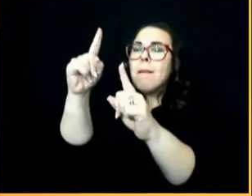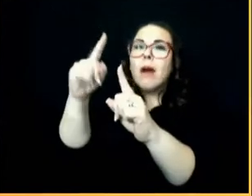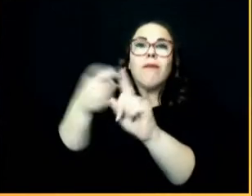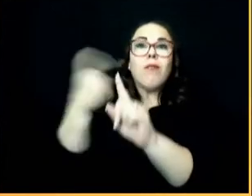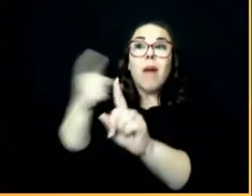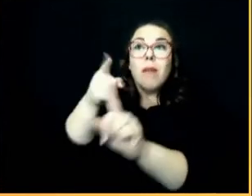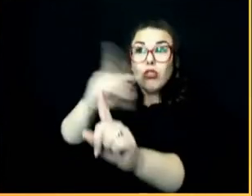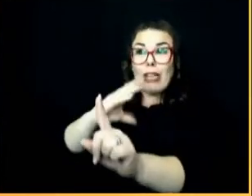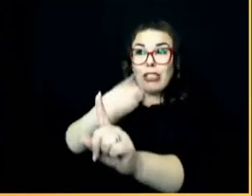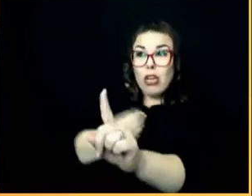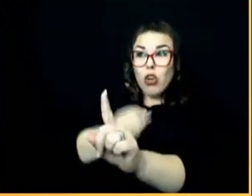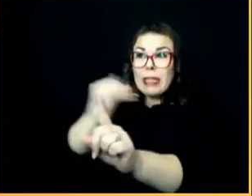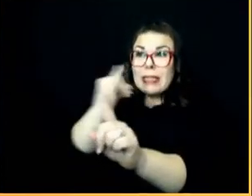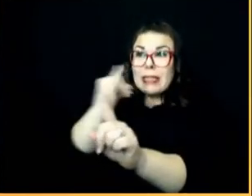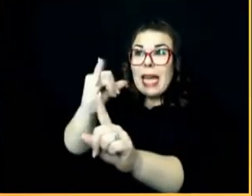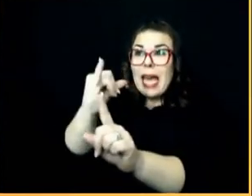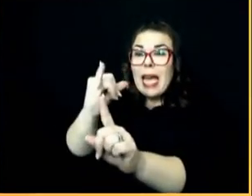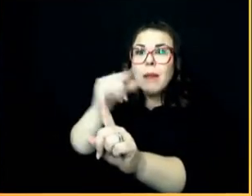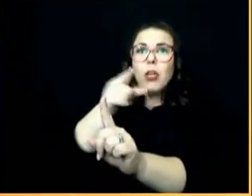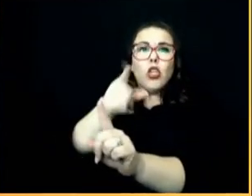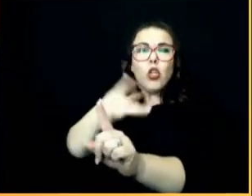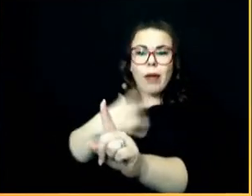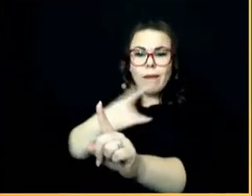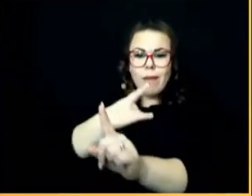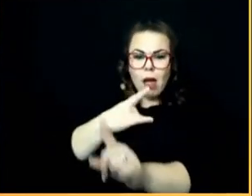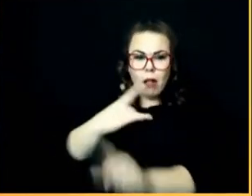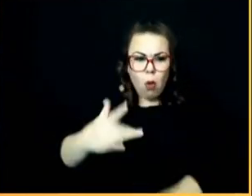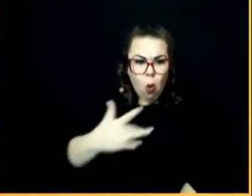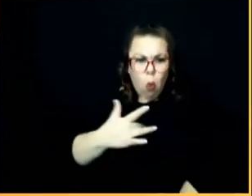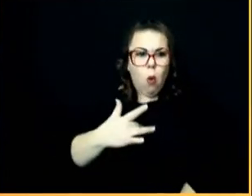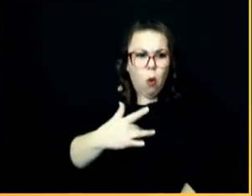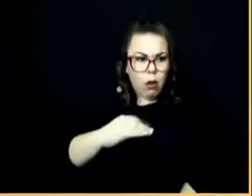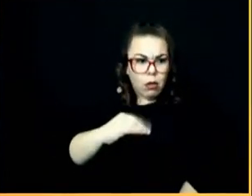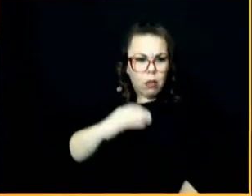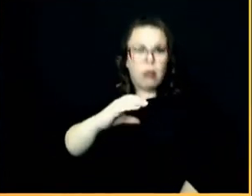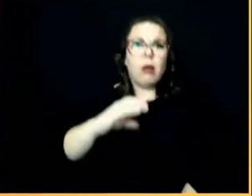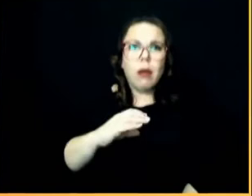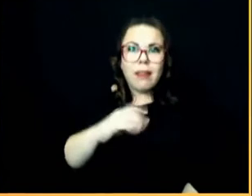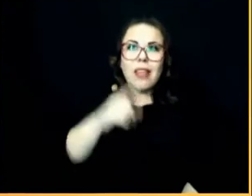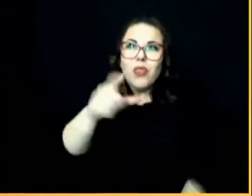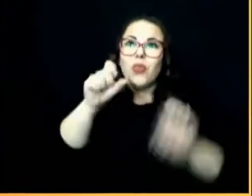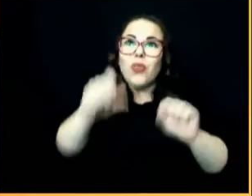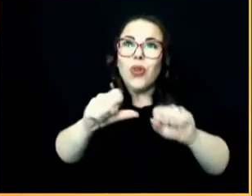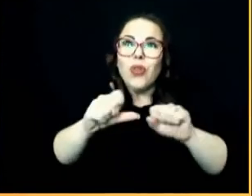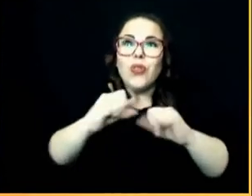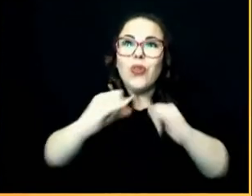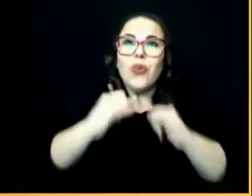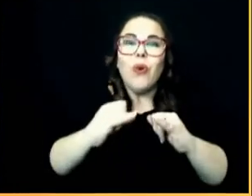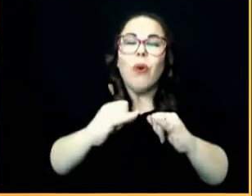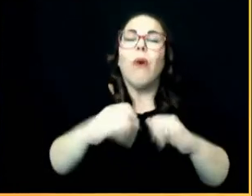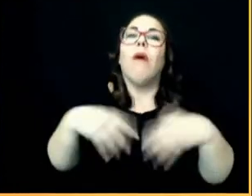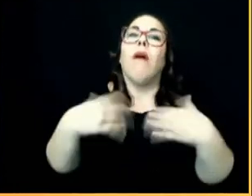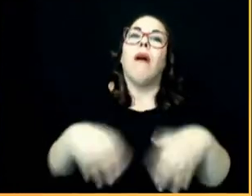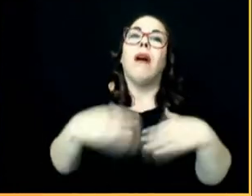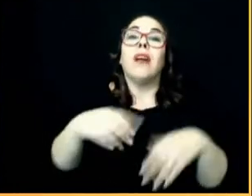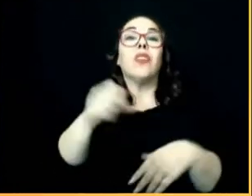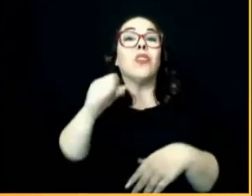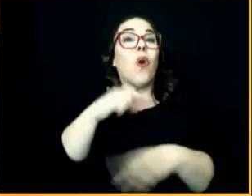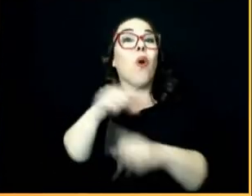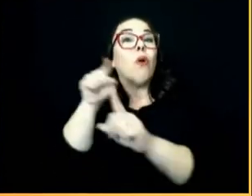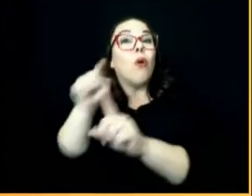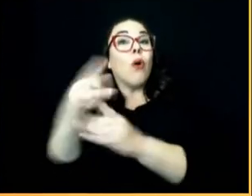so that's how you get this like almost domino effect of Danica Rome winning and then 3 years later, the number of transgender